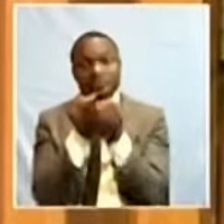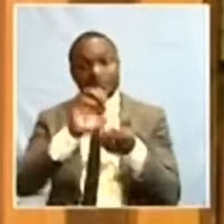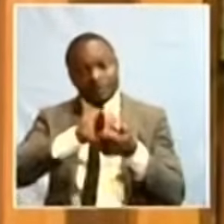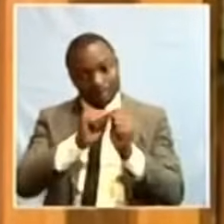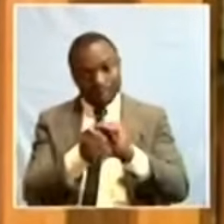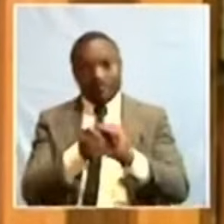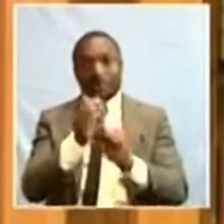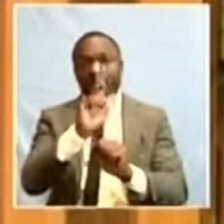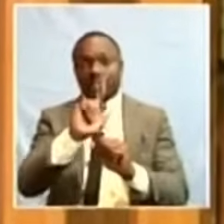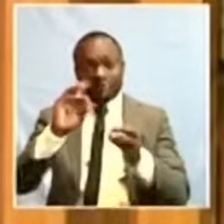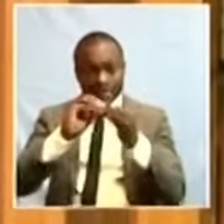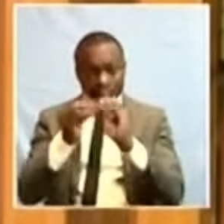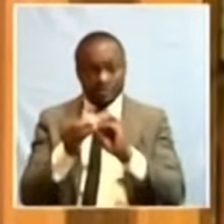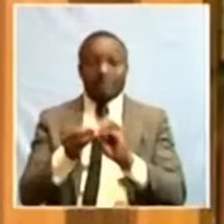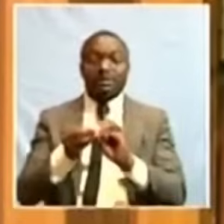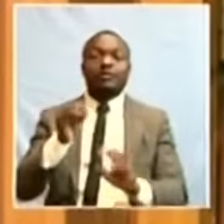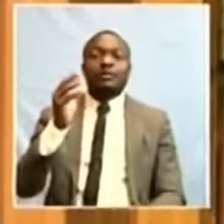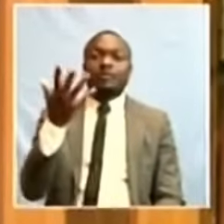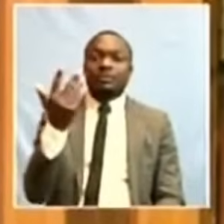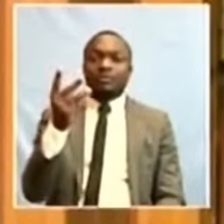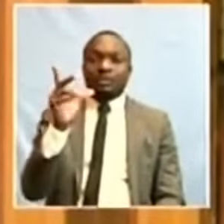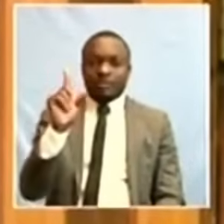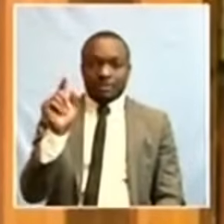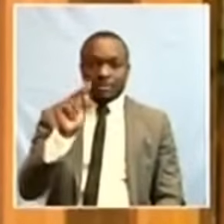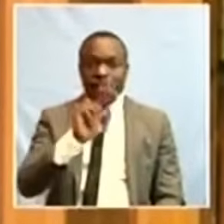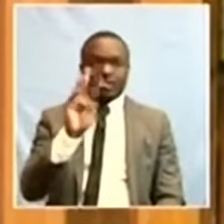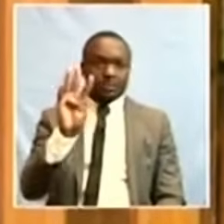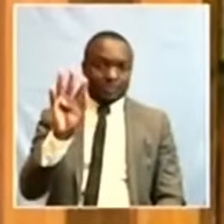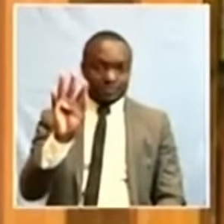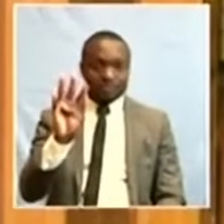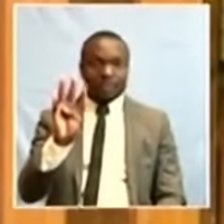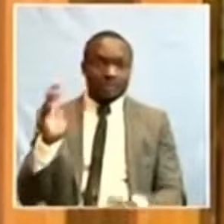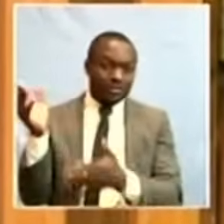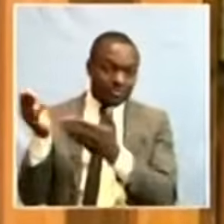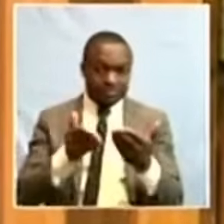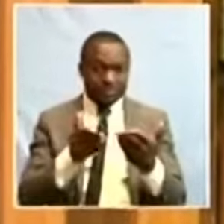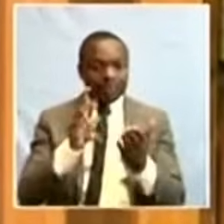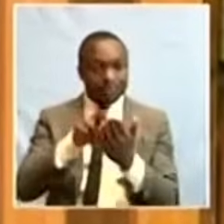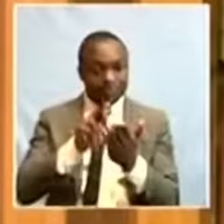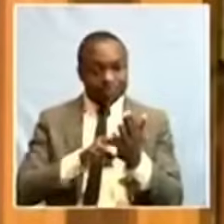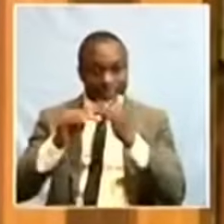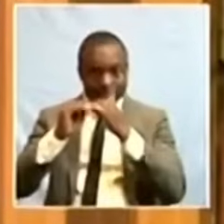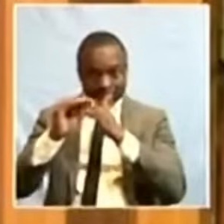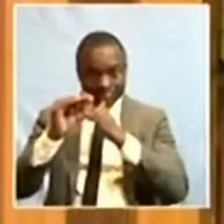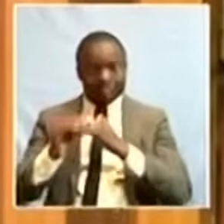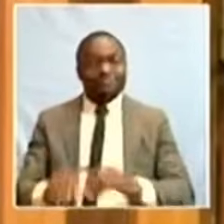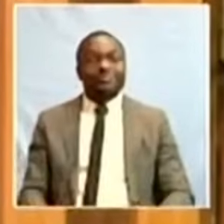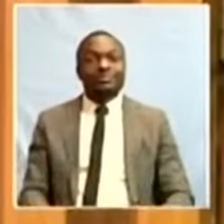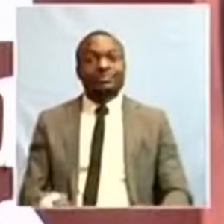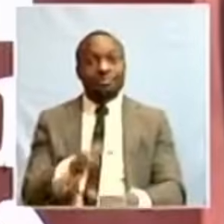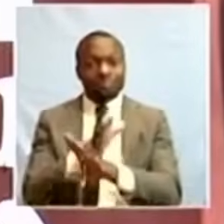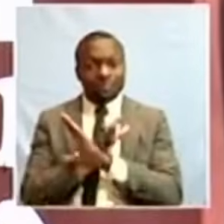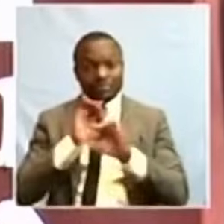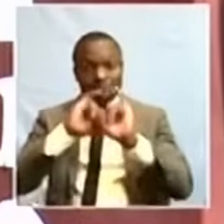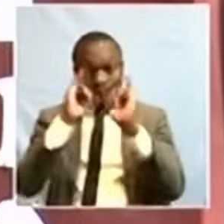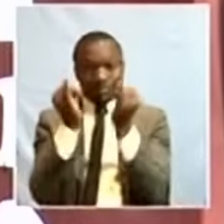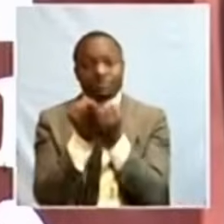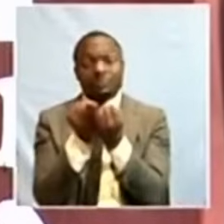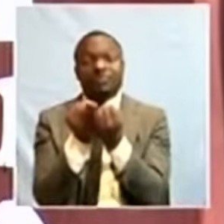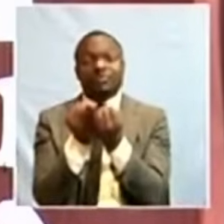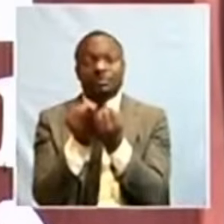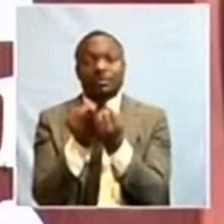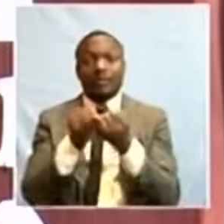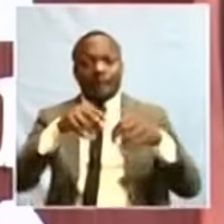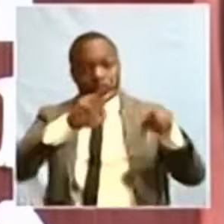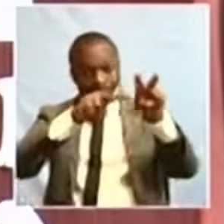Bill, National Assembly Bill number 15 of 2024 to come up at report stage. The Zambia Institute of Quantity